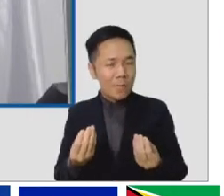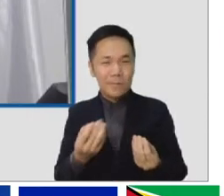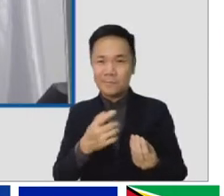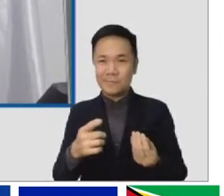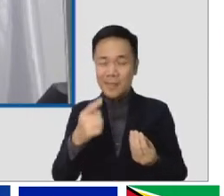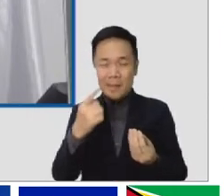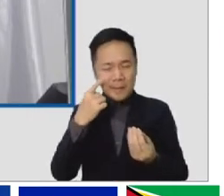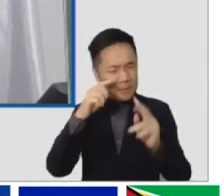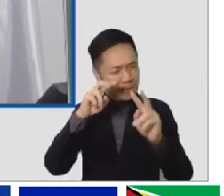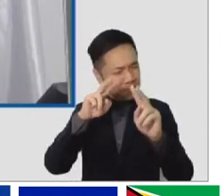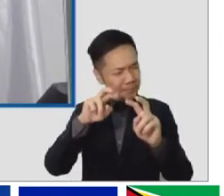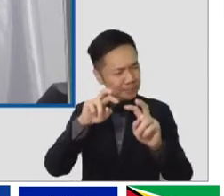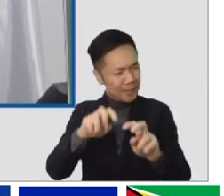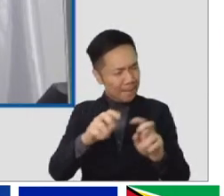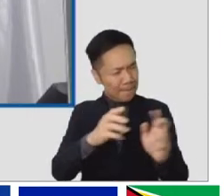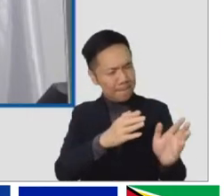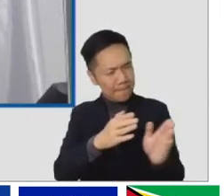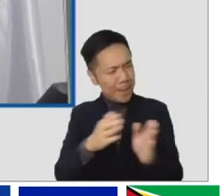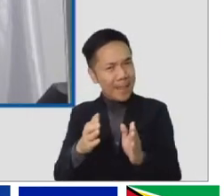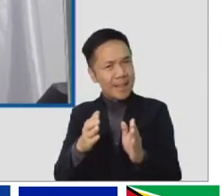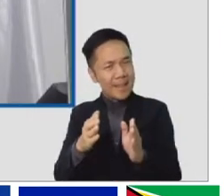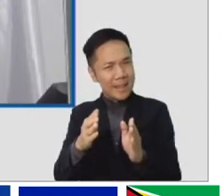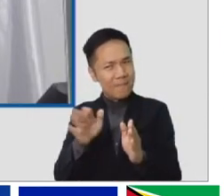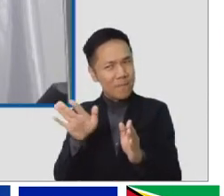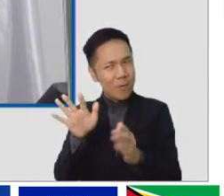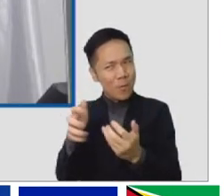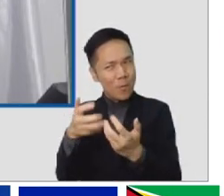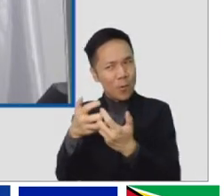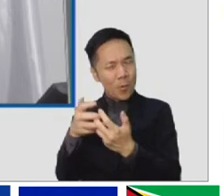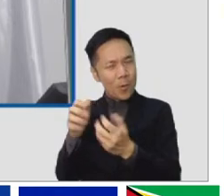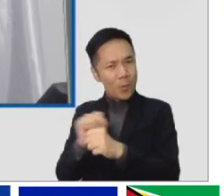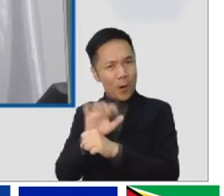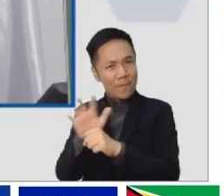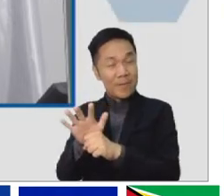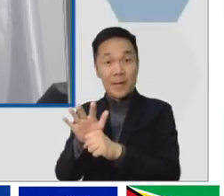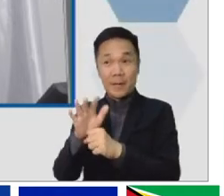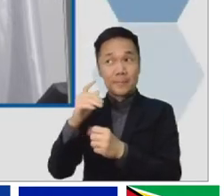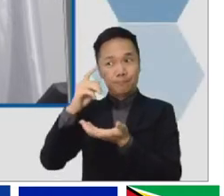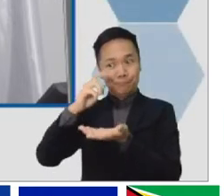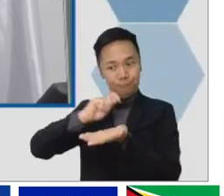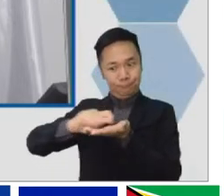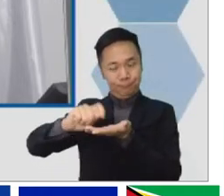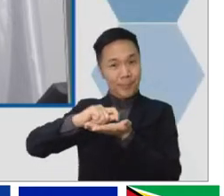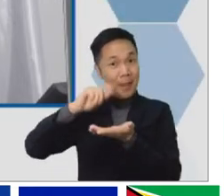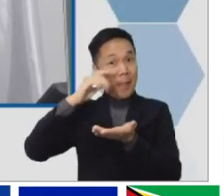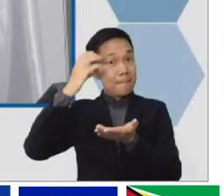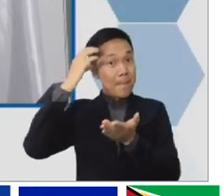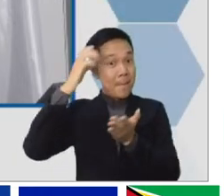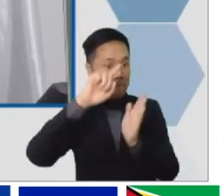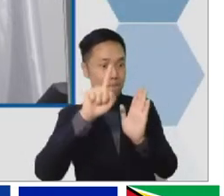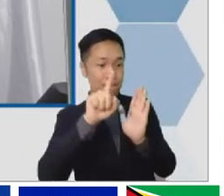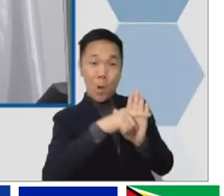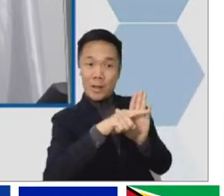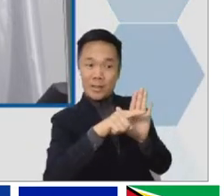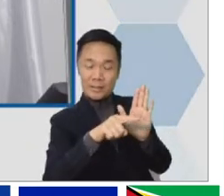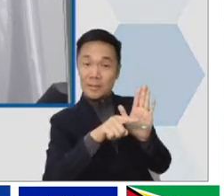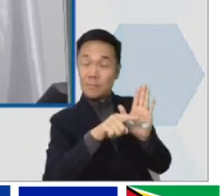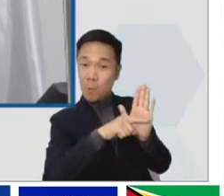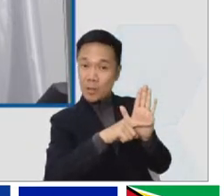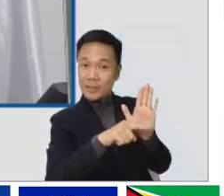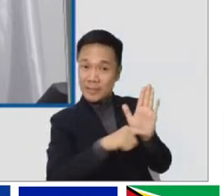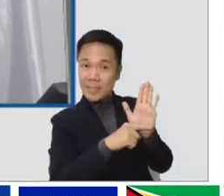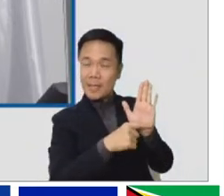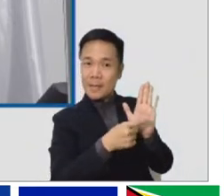for us to be able to have an effective public policy to minimize risk, and that contributes without a